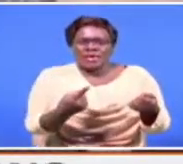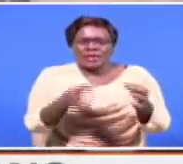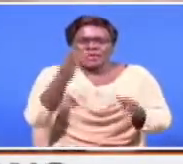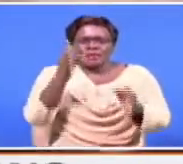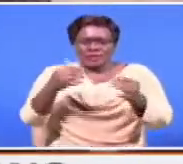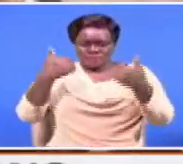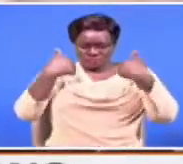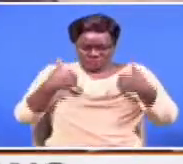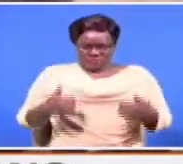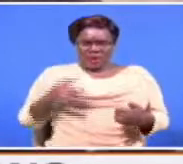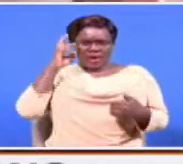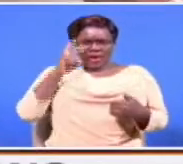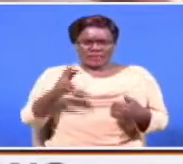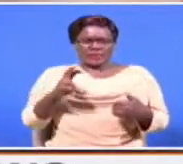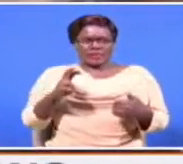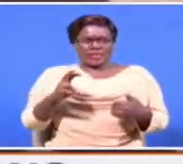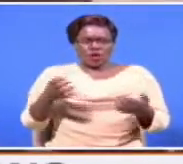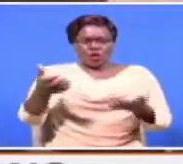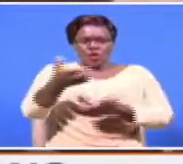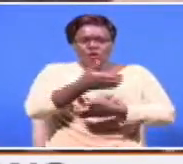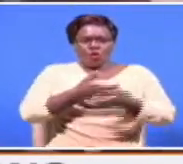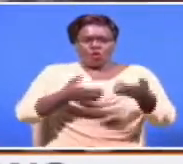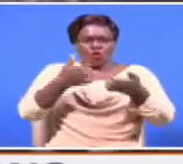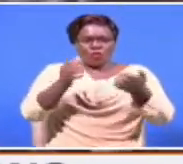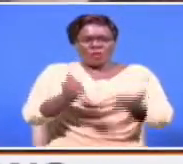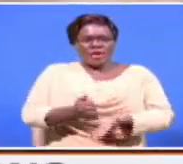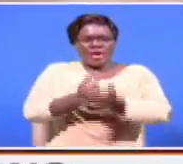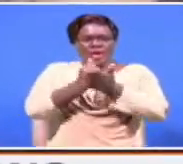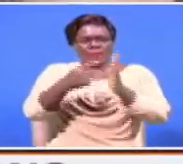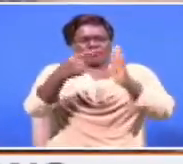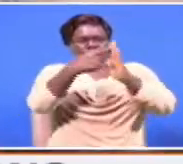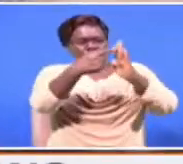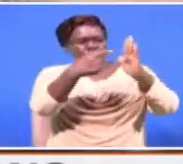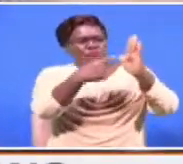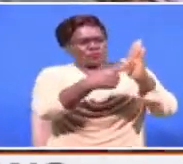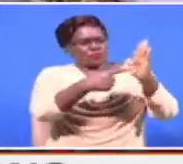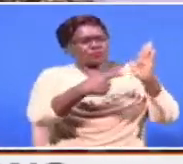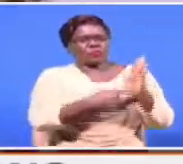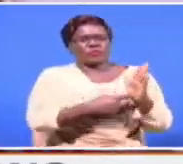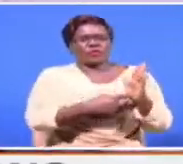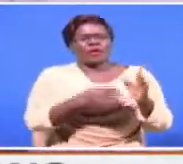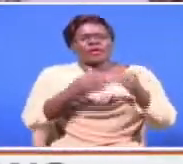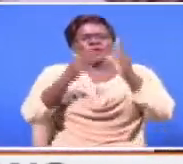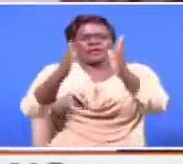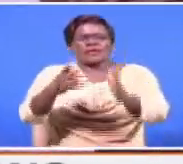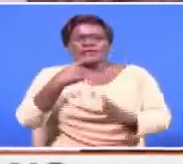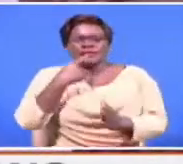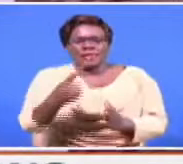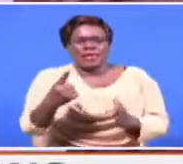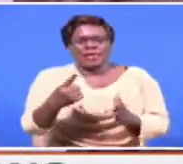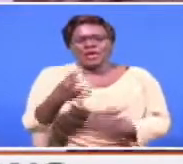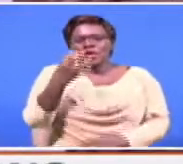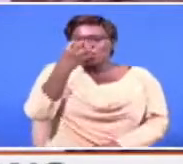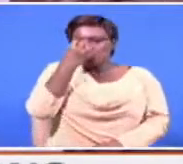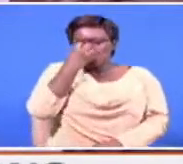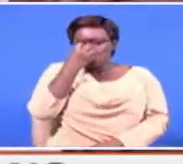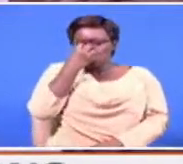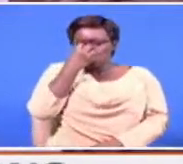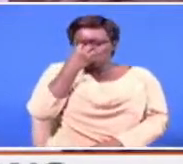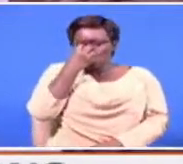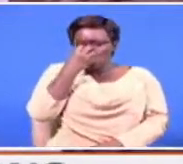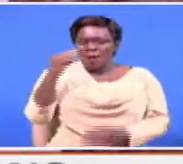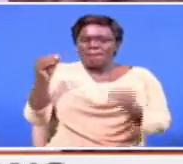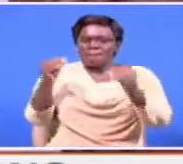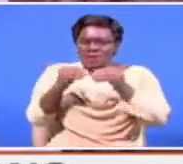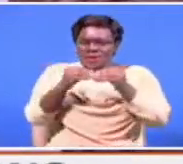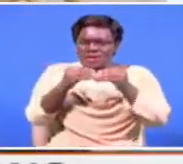nami, ninaona tutafufua uchumi kwa kufanya 1, 2, 3. The leaders say if President William Ruto will make the move to